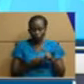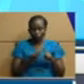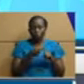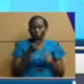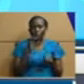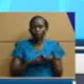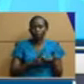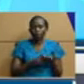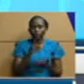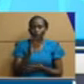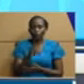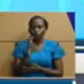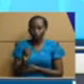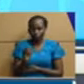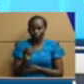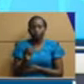the Ministry of Finance